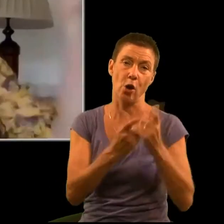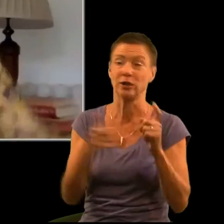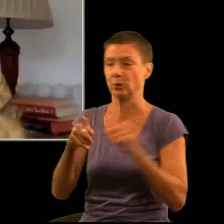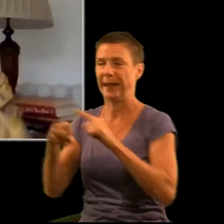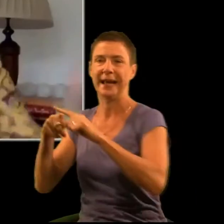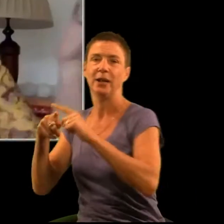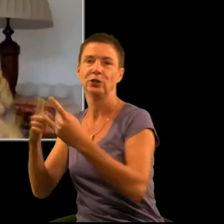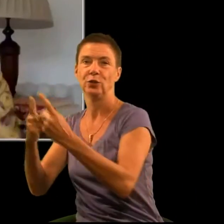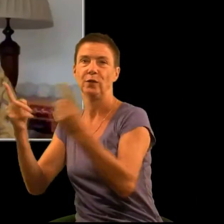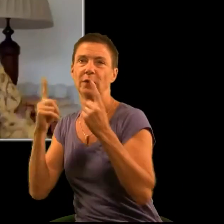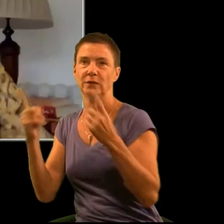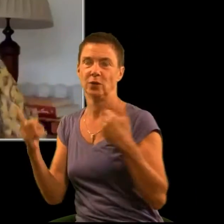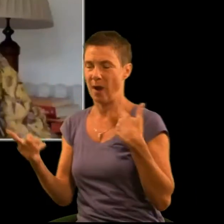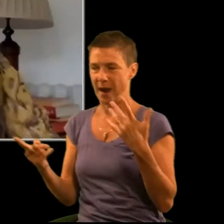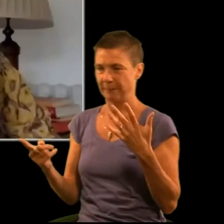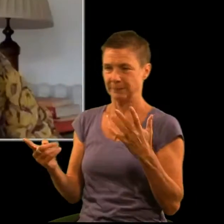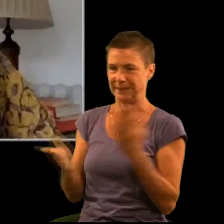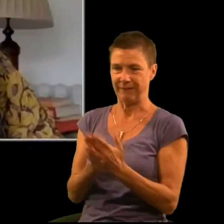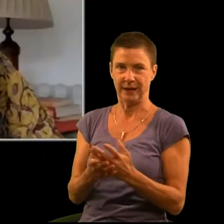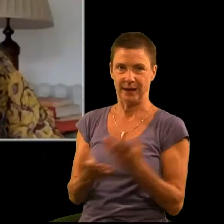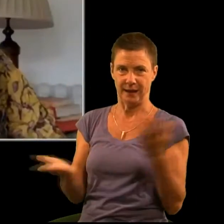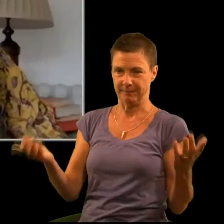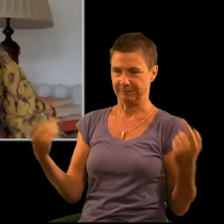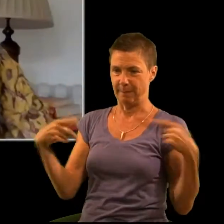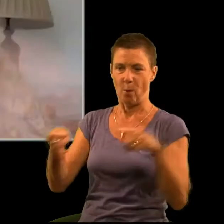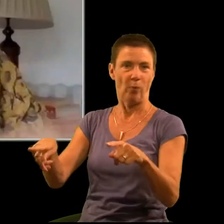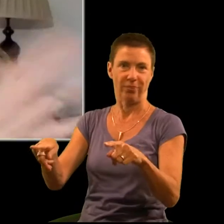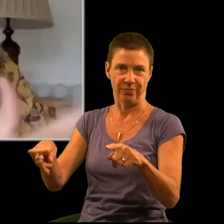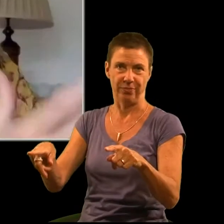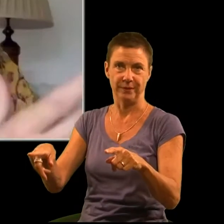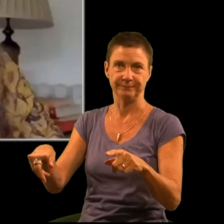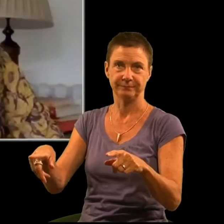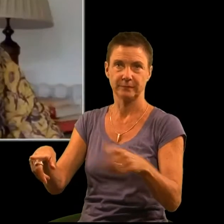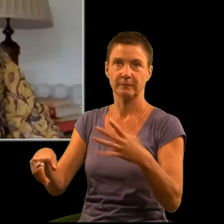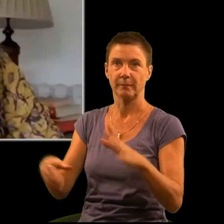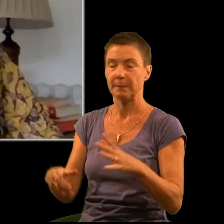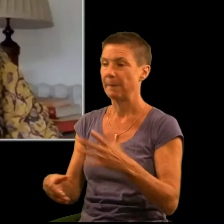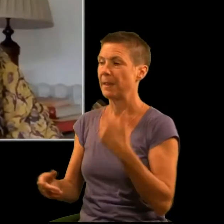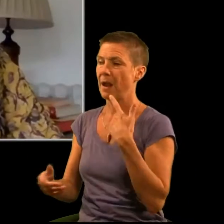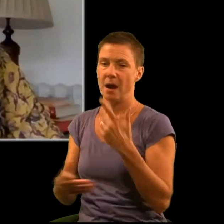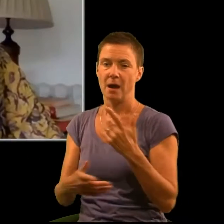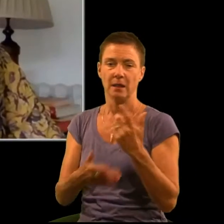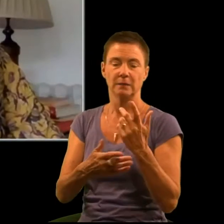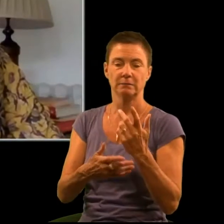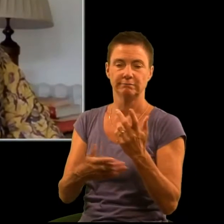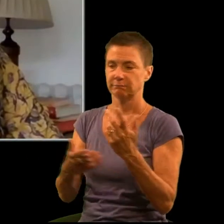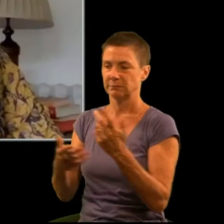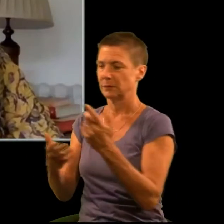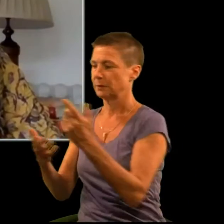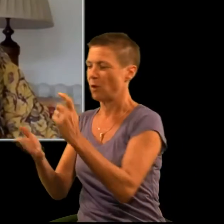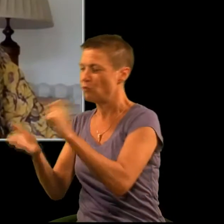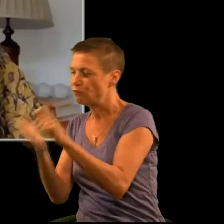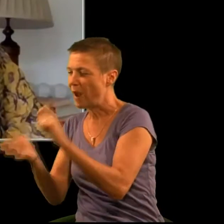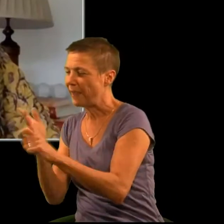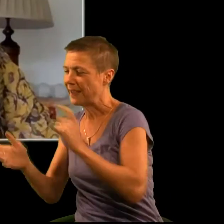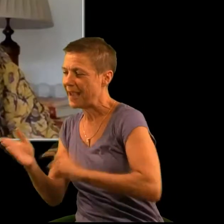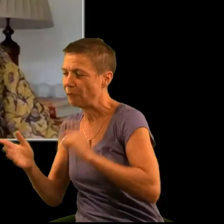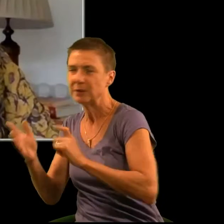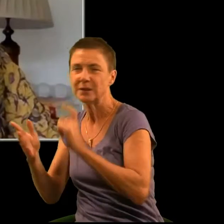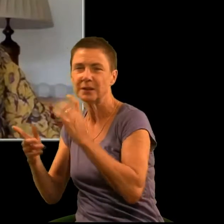am properly both. So I will draw out the characters and draw maps of the locations